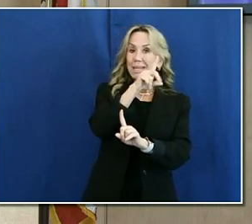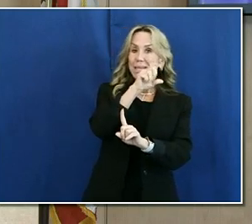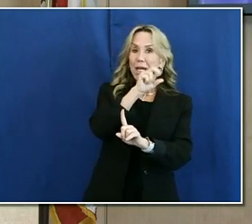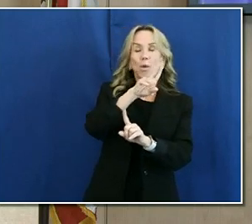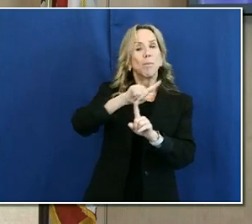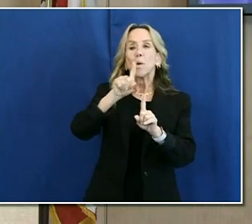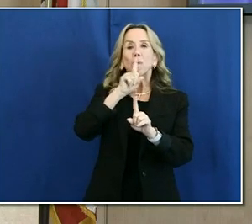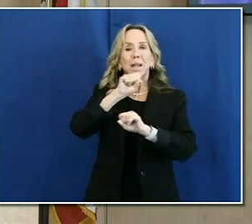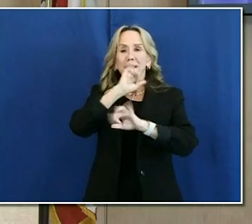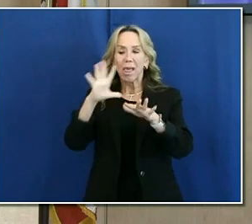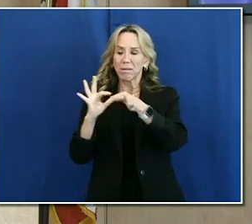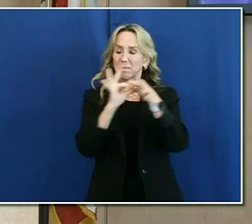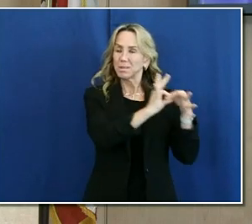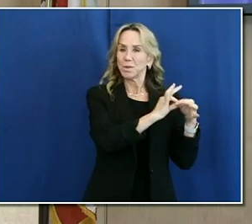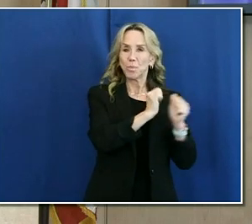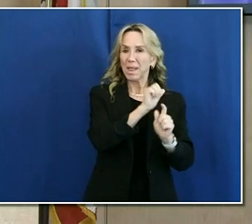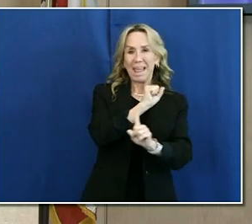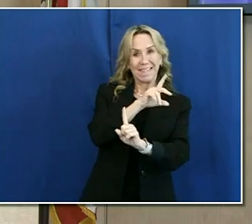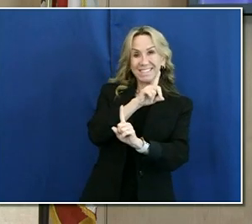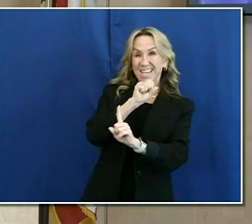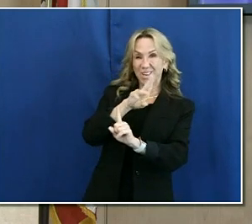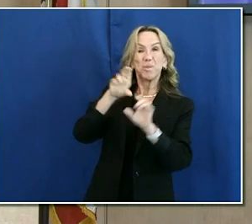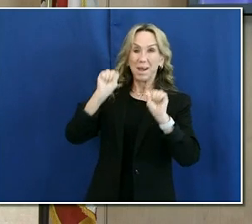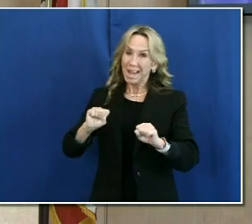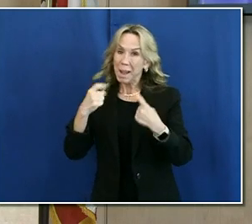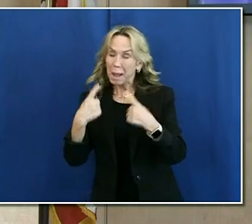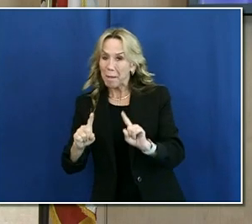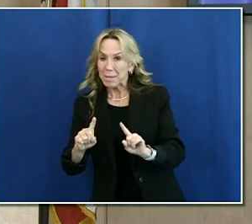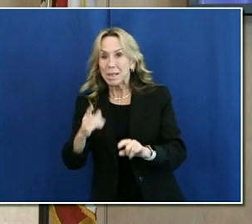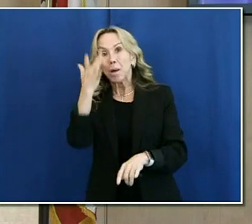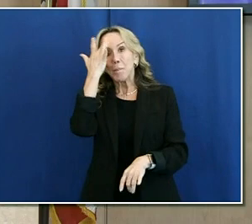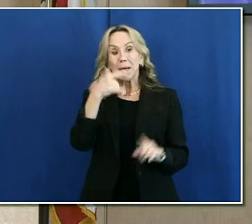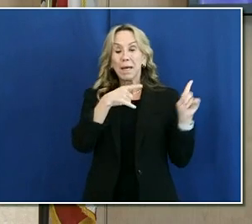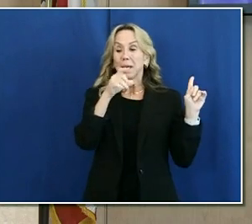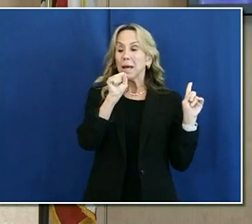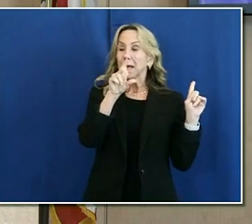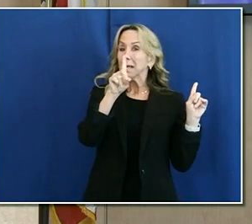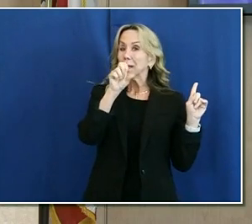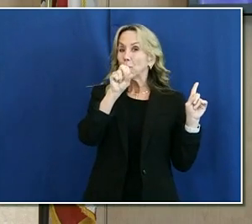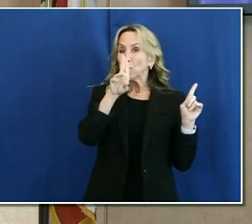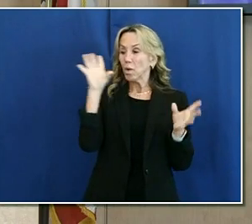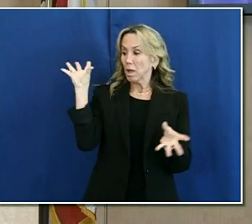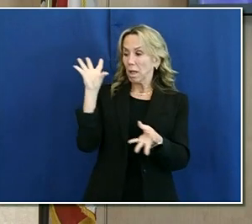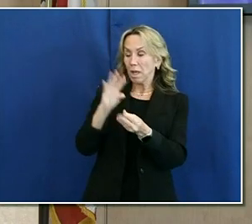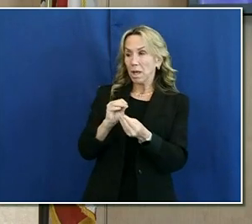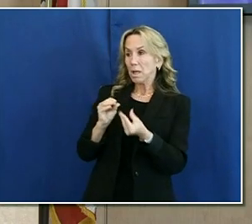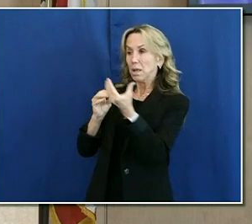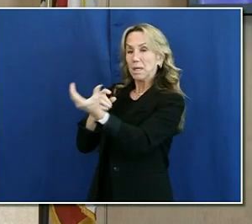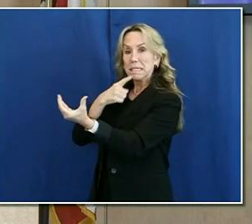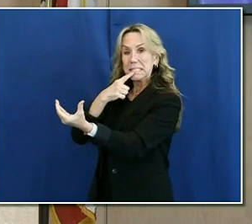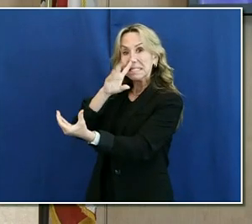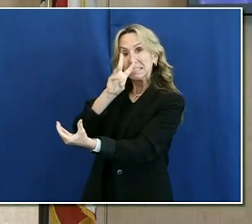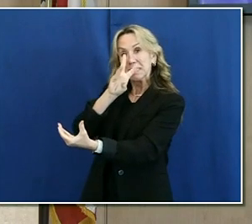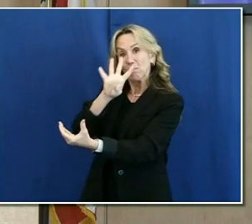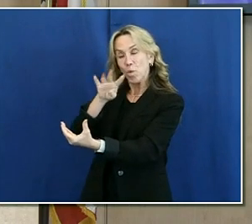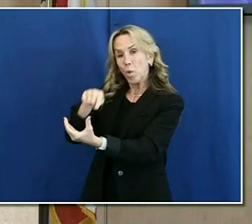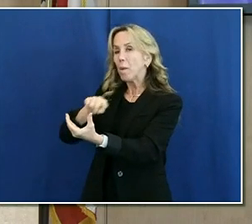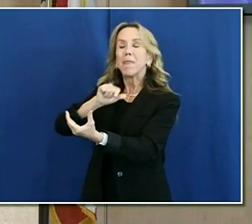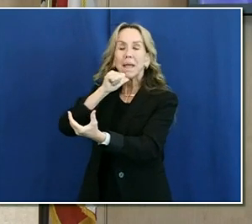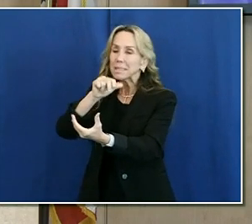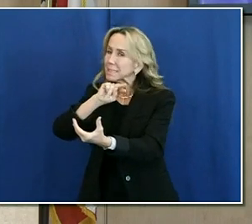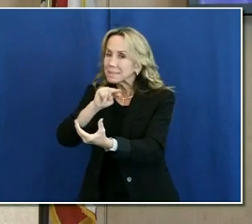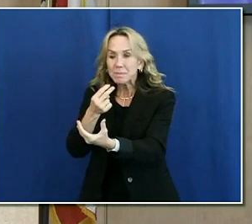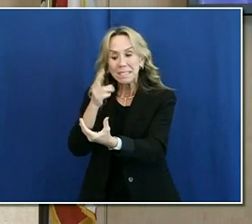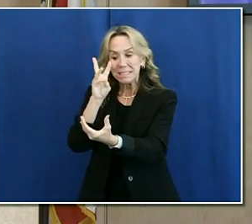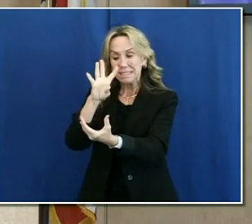are indeed linked. So although the university is reporting a cumulative number of 64 cases, that doesn't mean, again, that